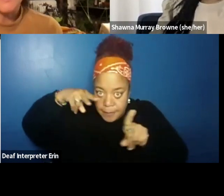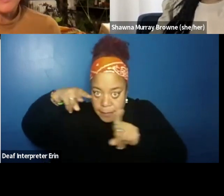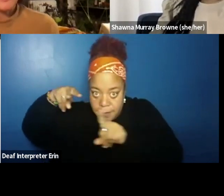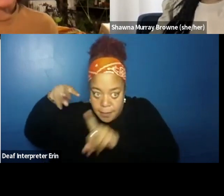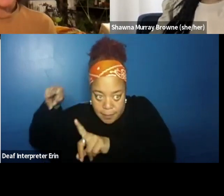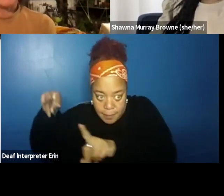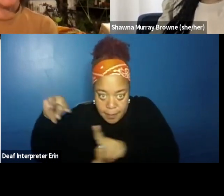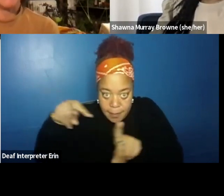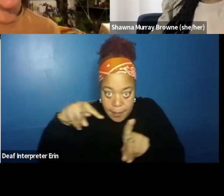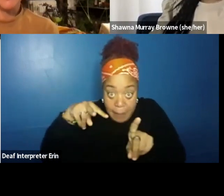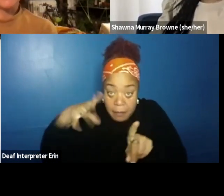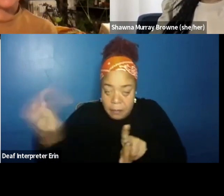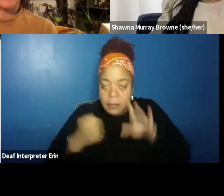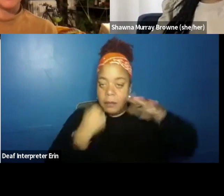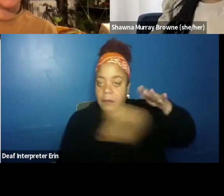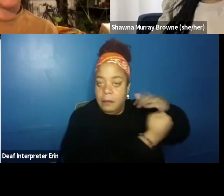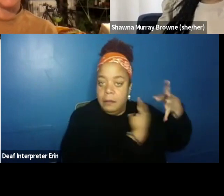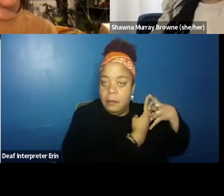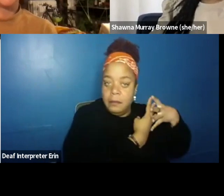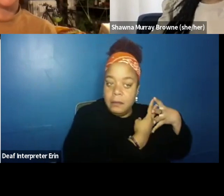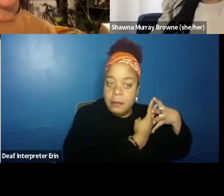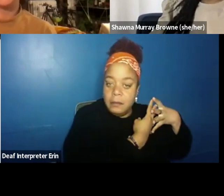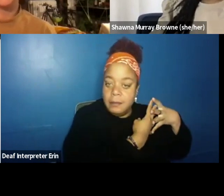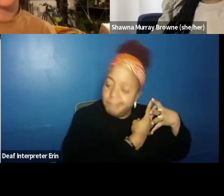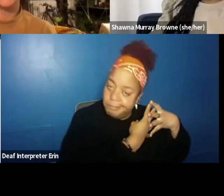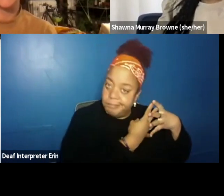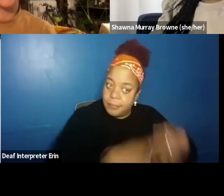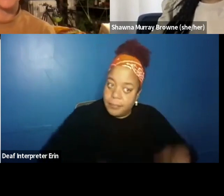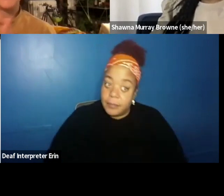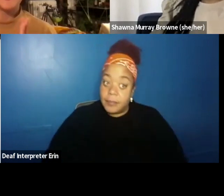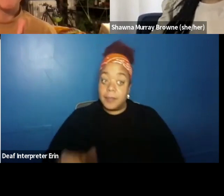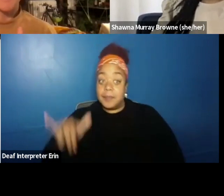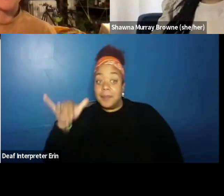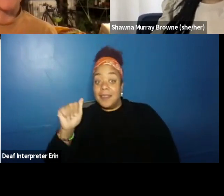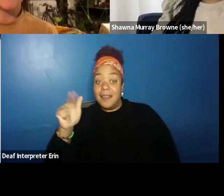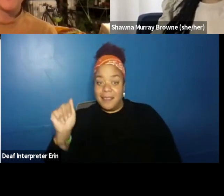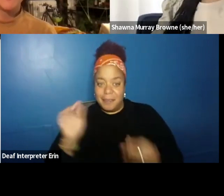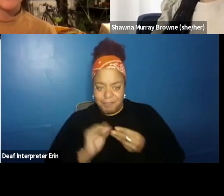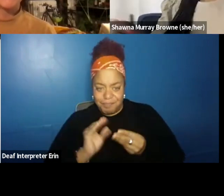This is Yana, and thank you, Selima, and thank you, TL. As soon as you said that